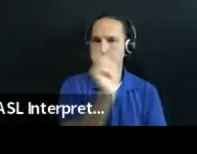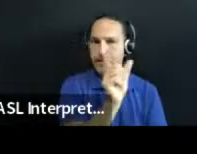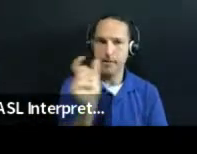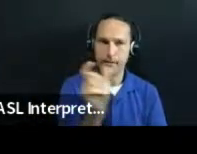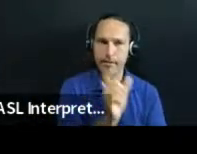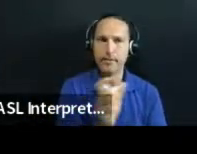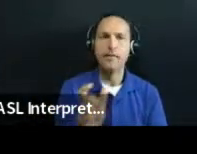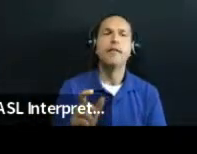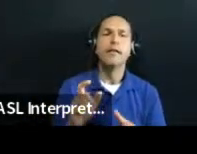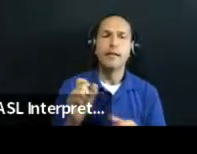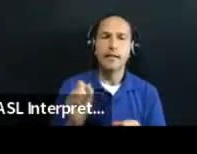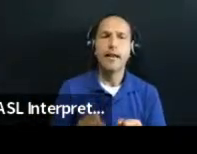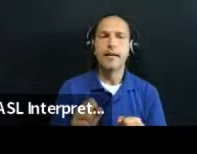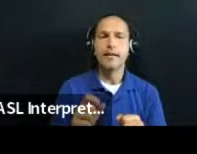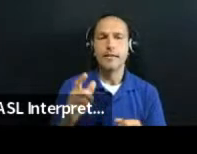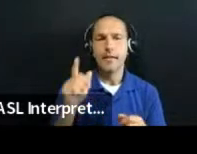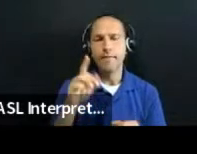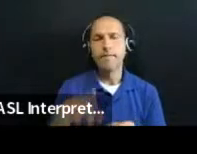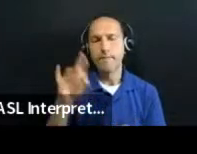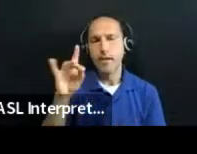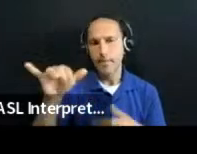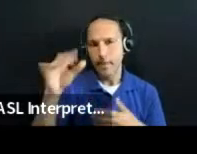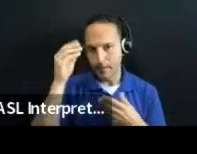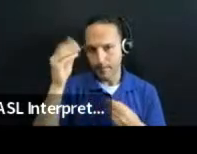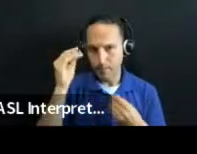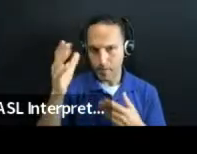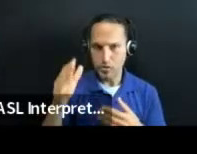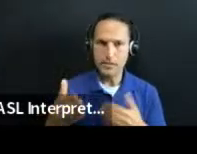accessible so that users can filter the information.